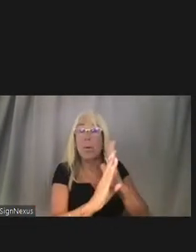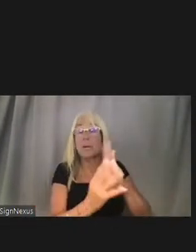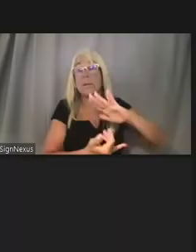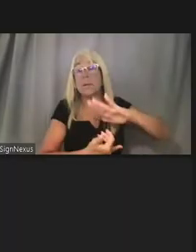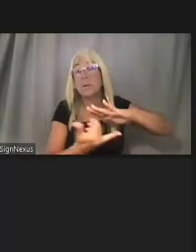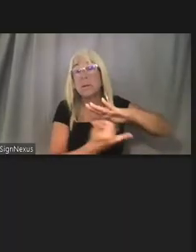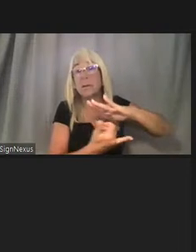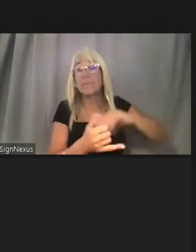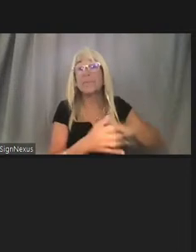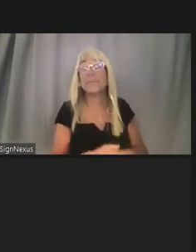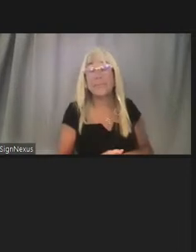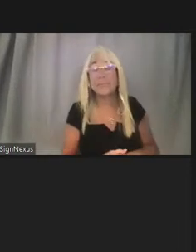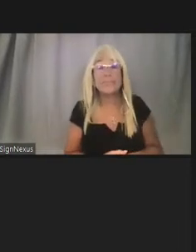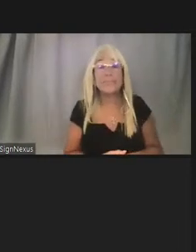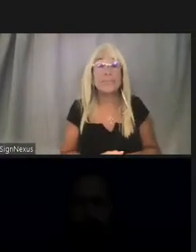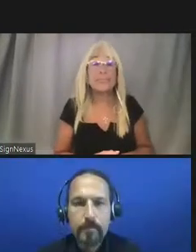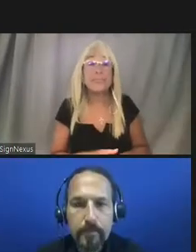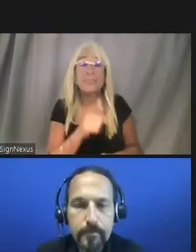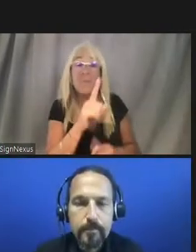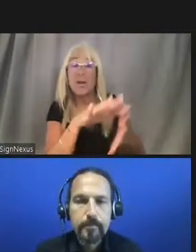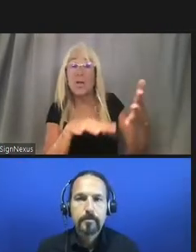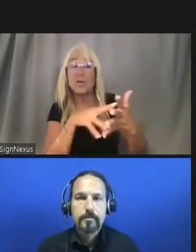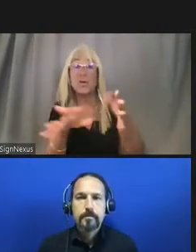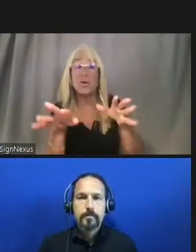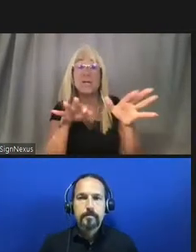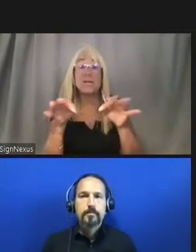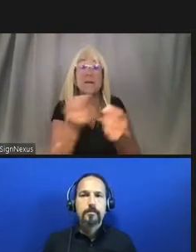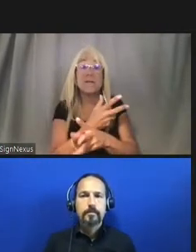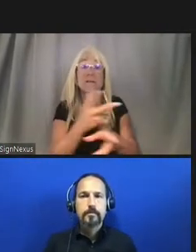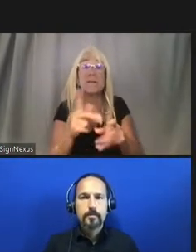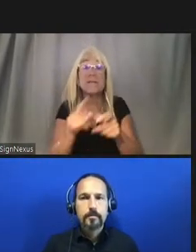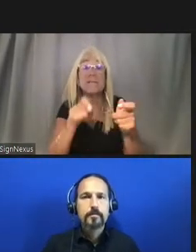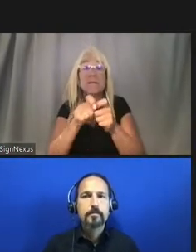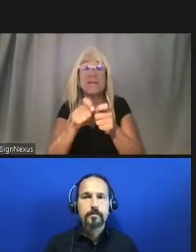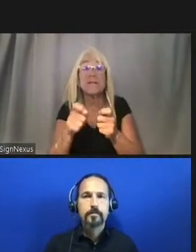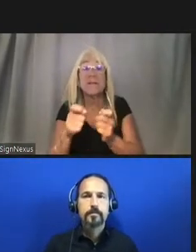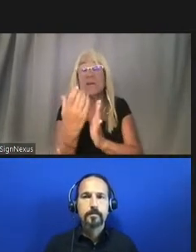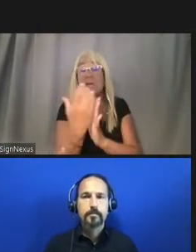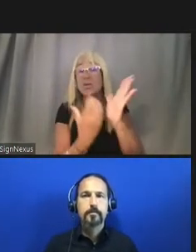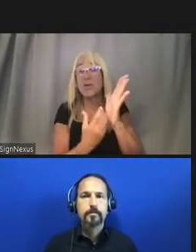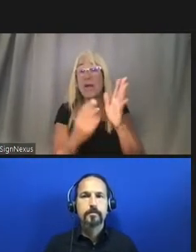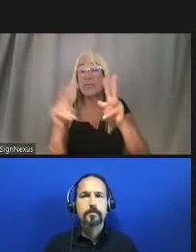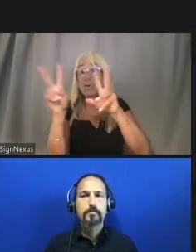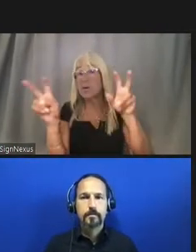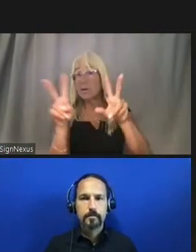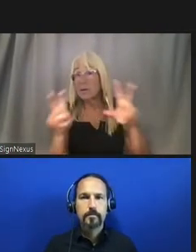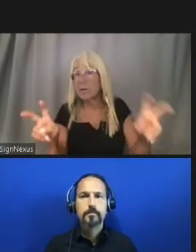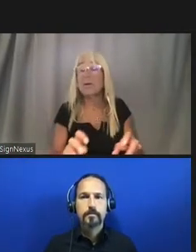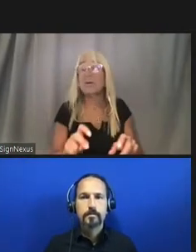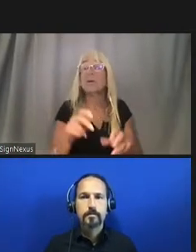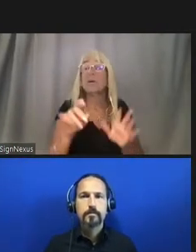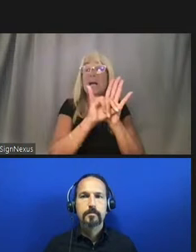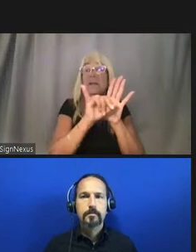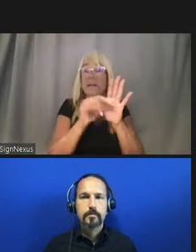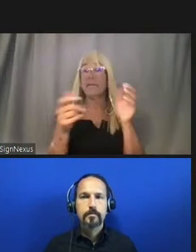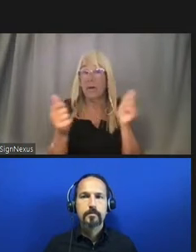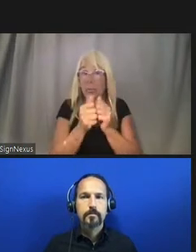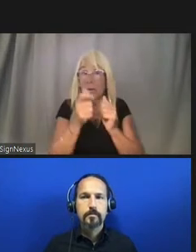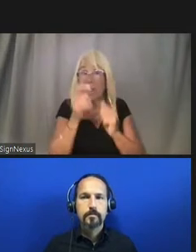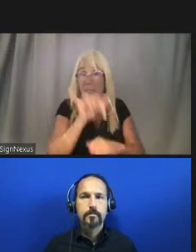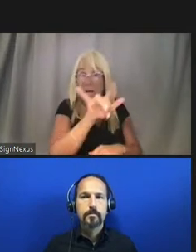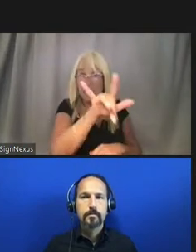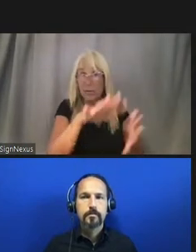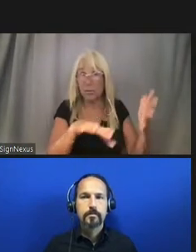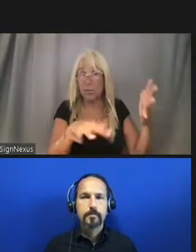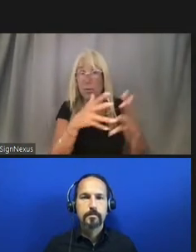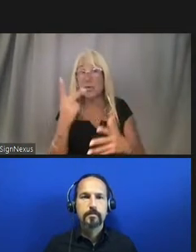assessment explores each of the topics in this chart specific chapters that address the analysis for each area are identified here as